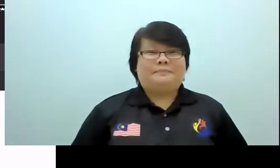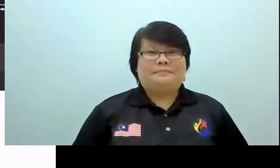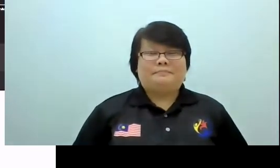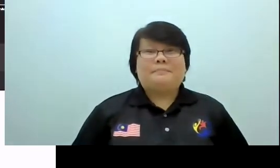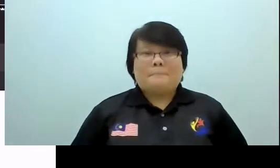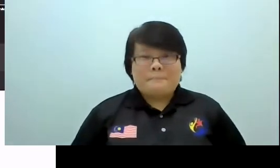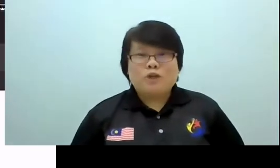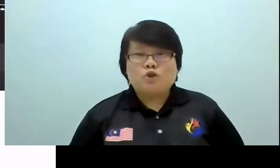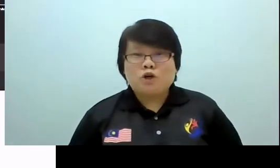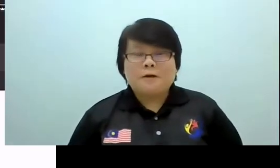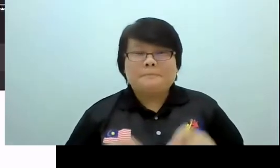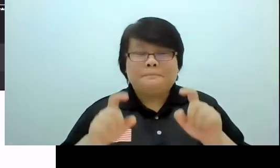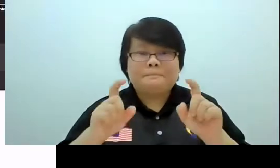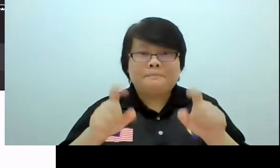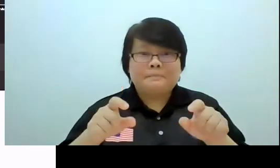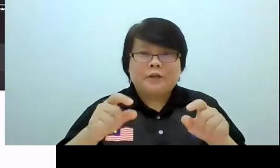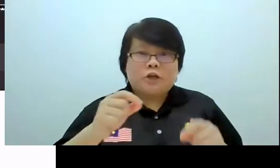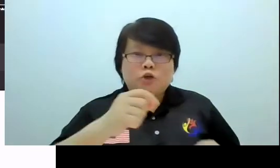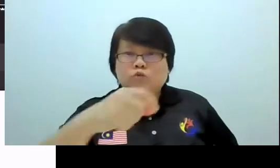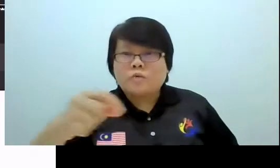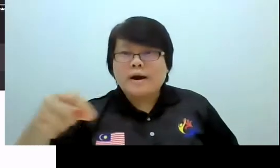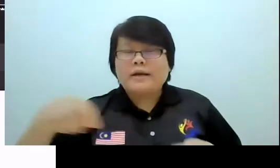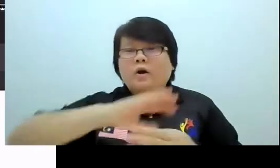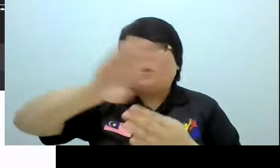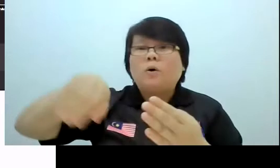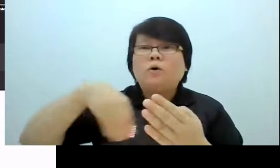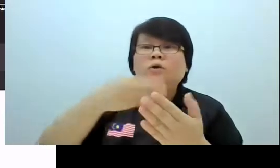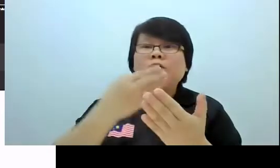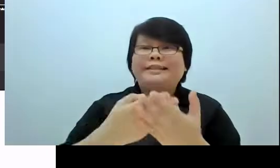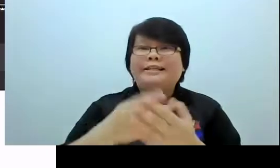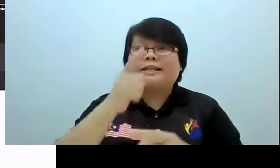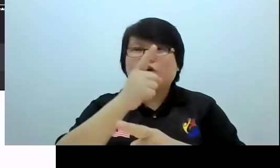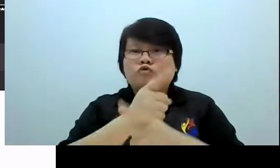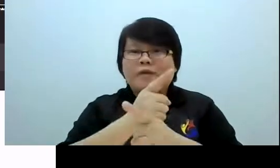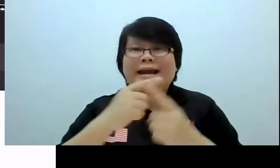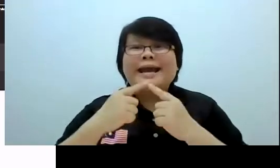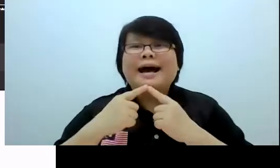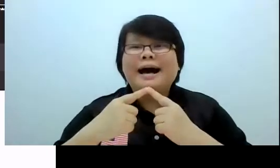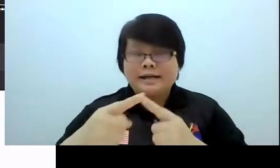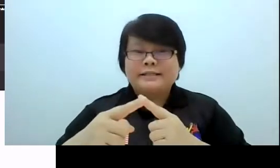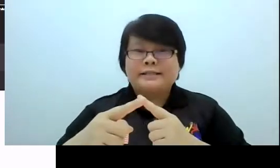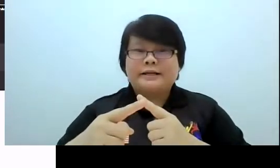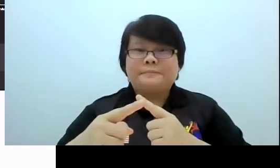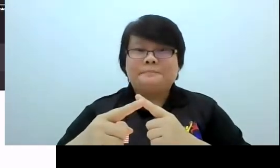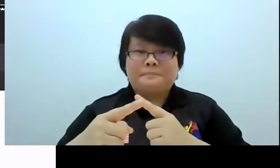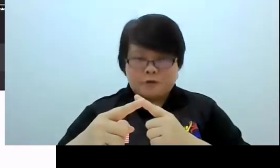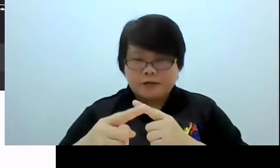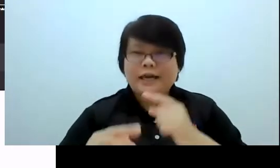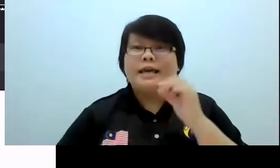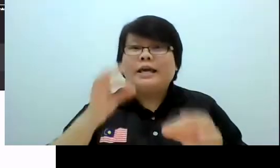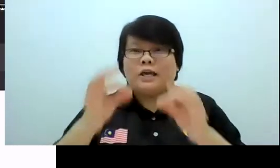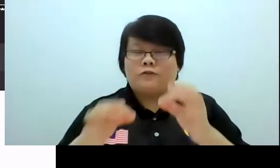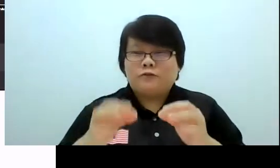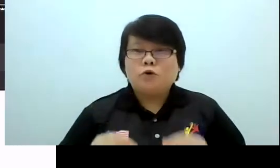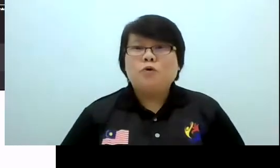Okay, make sure you write all the correct answer.